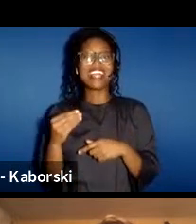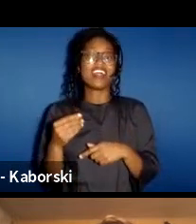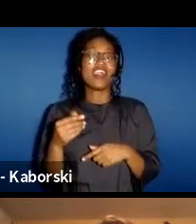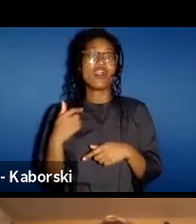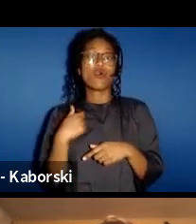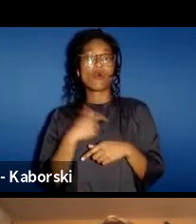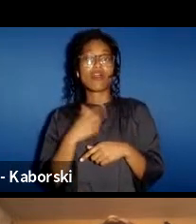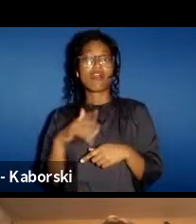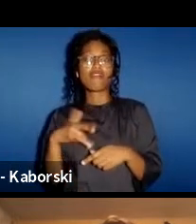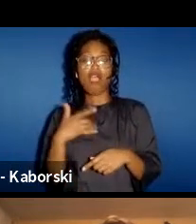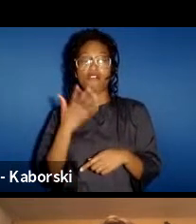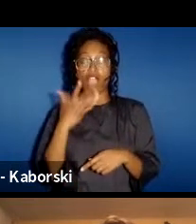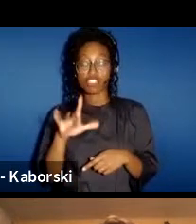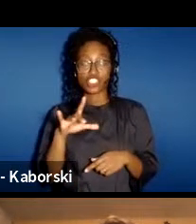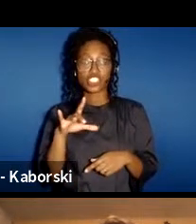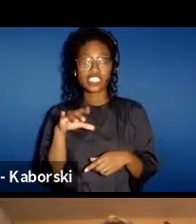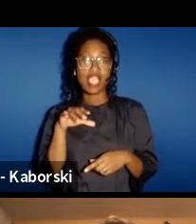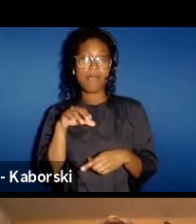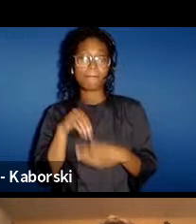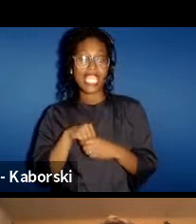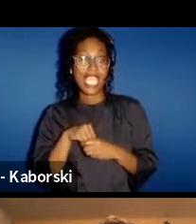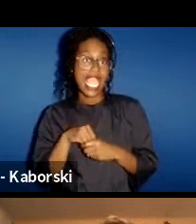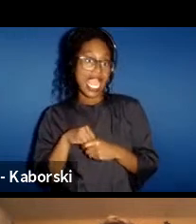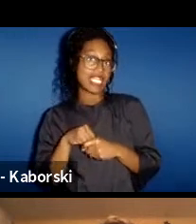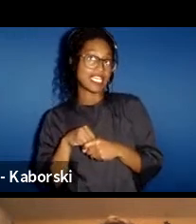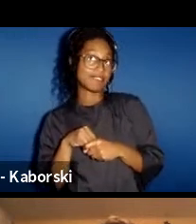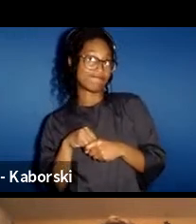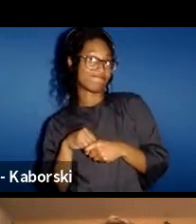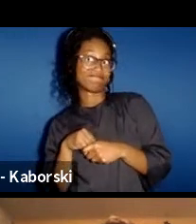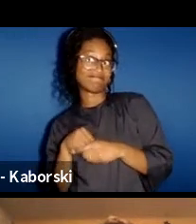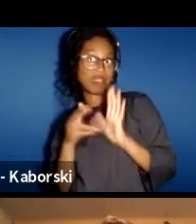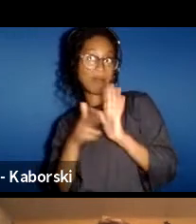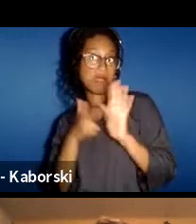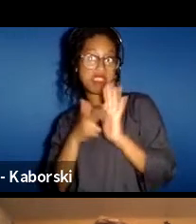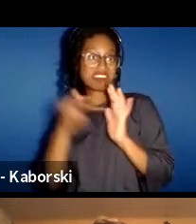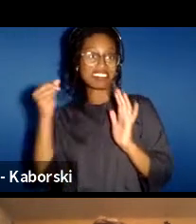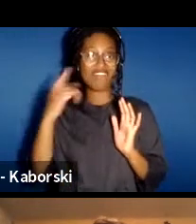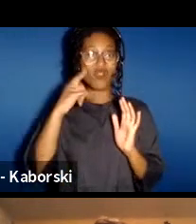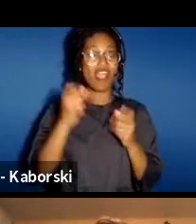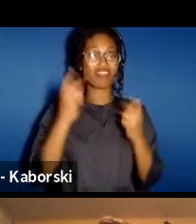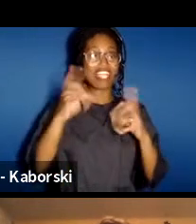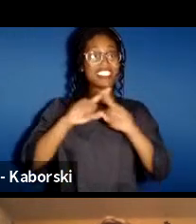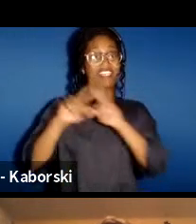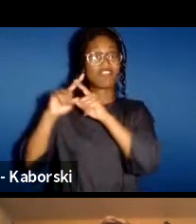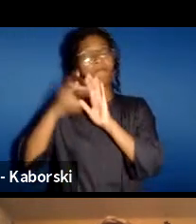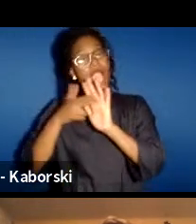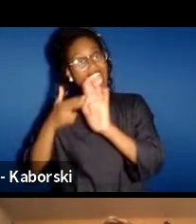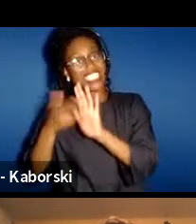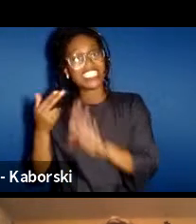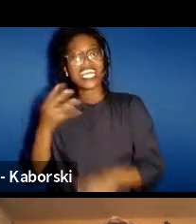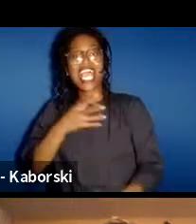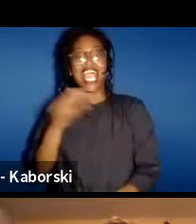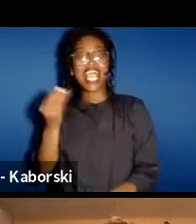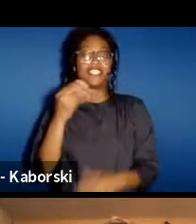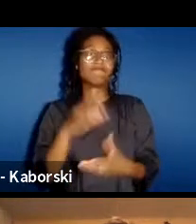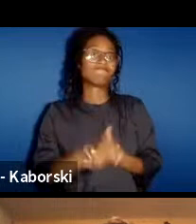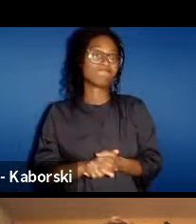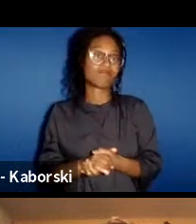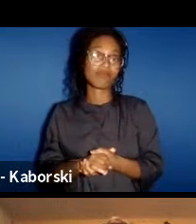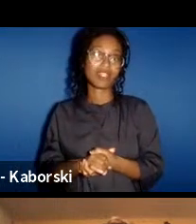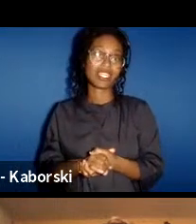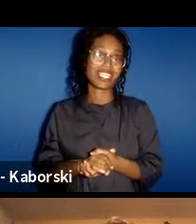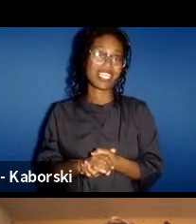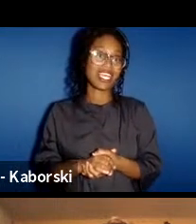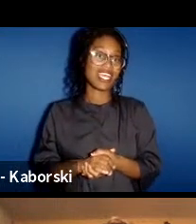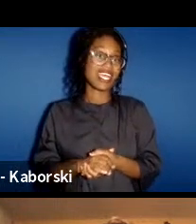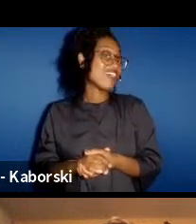fortunate, you know, to be on the, you know, branding side of a lot of different brands. And so